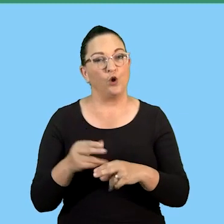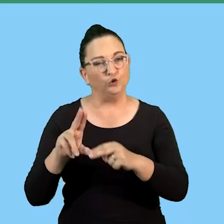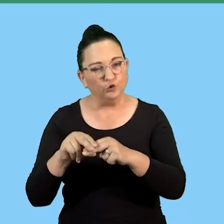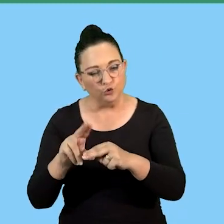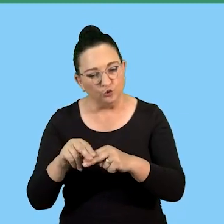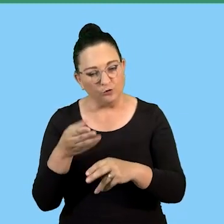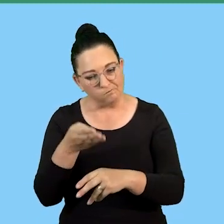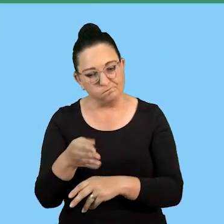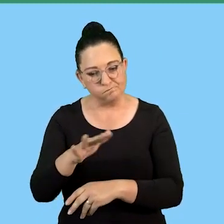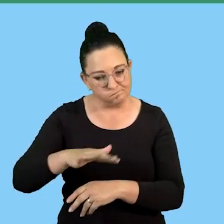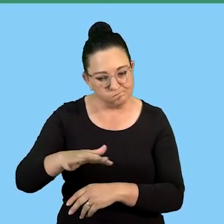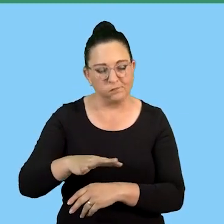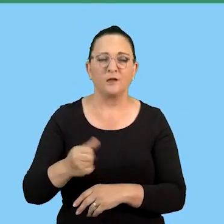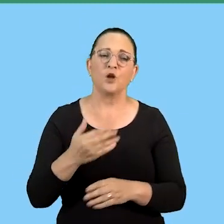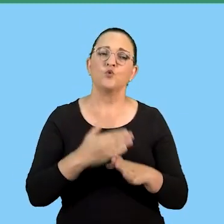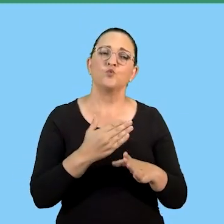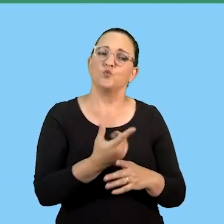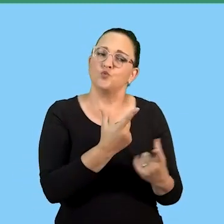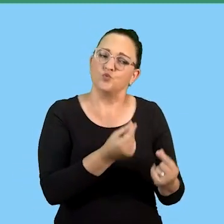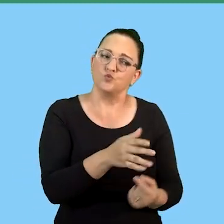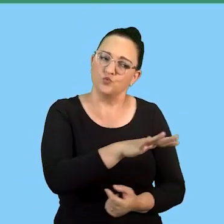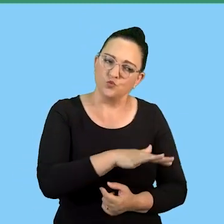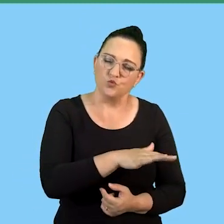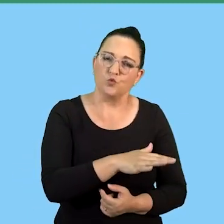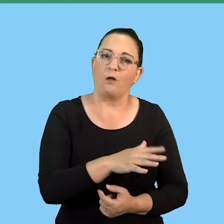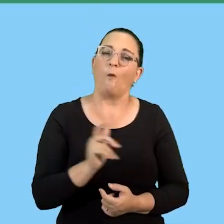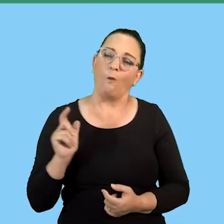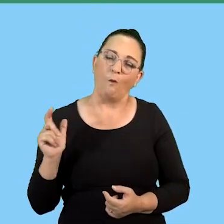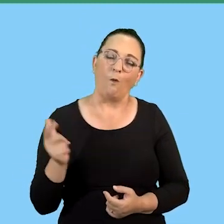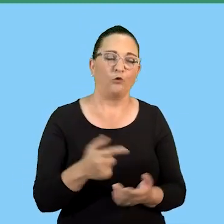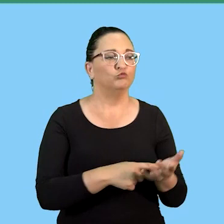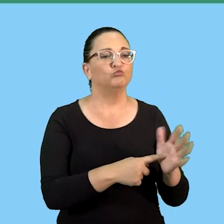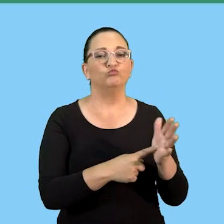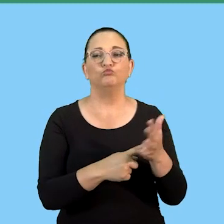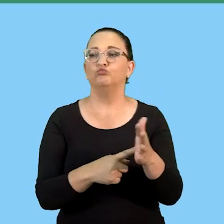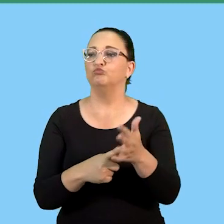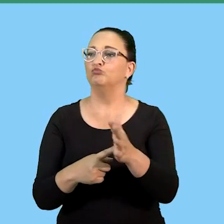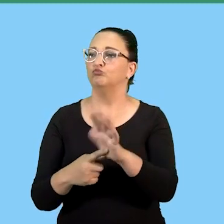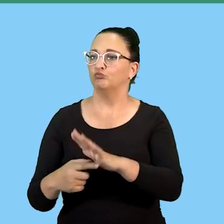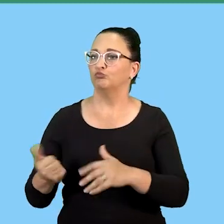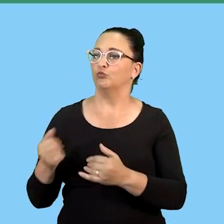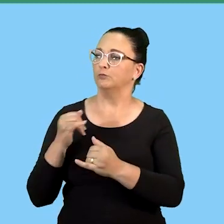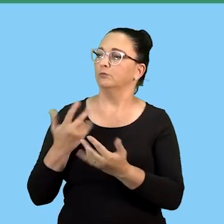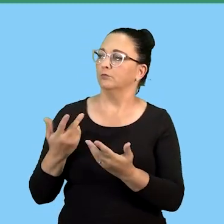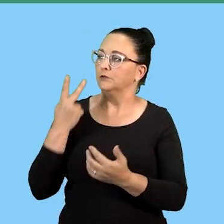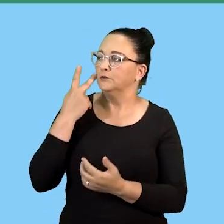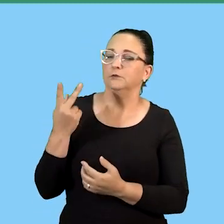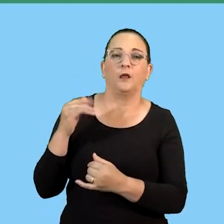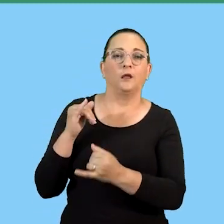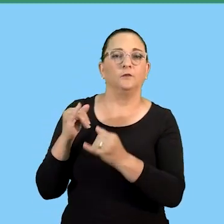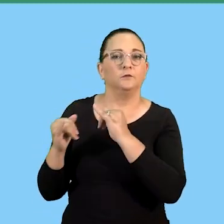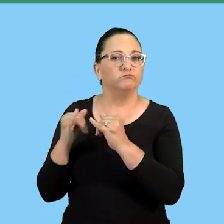that needs to be done. So in simple terms, you are showing the employee around. You are introducing them to